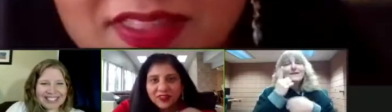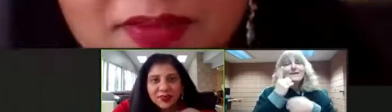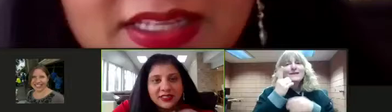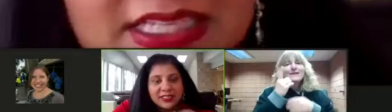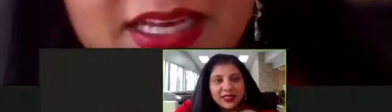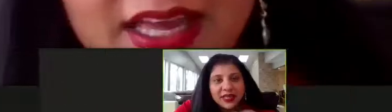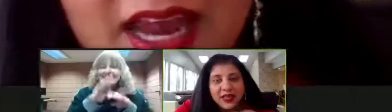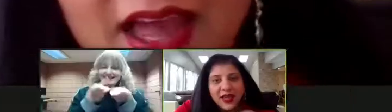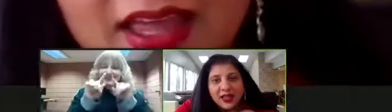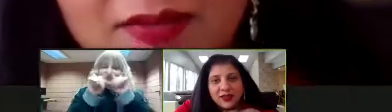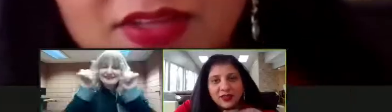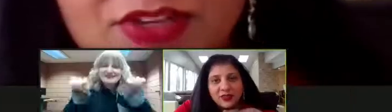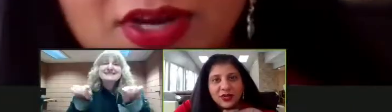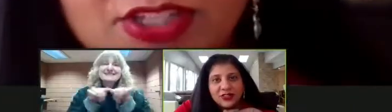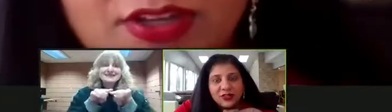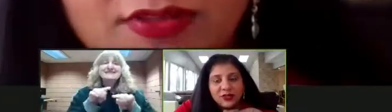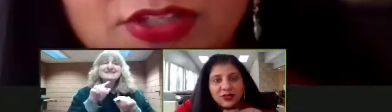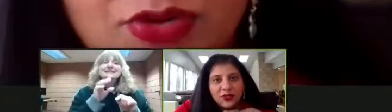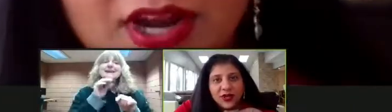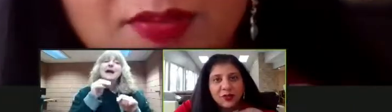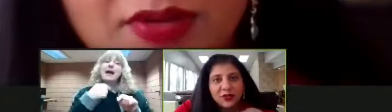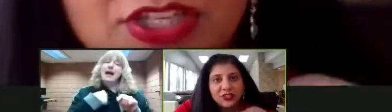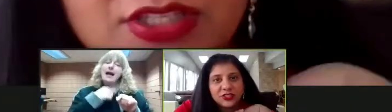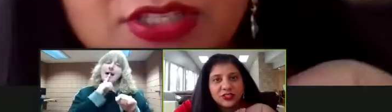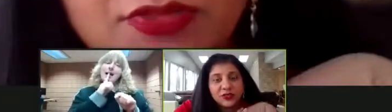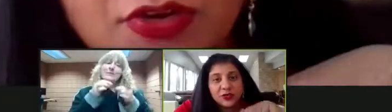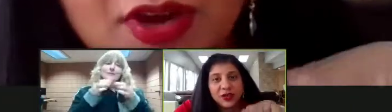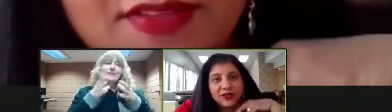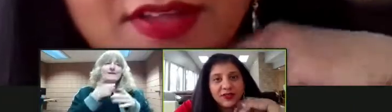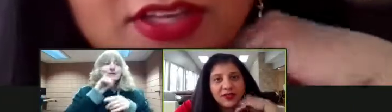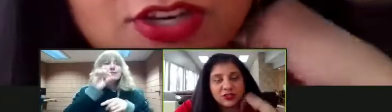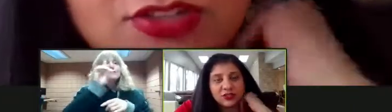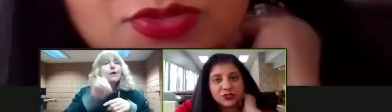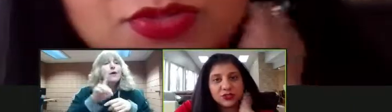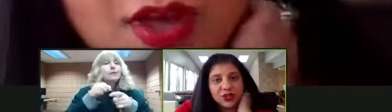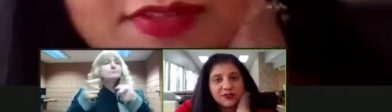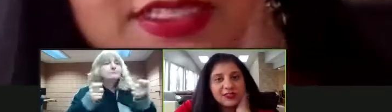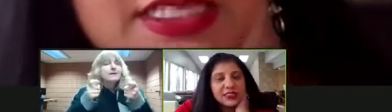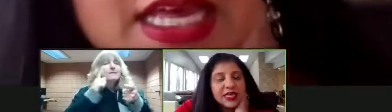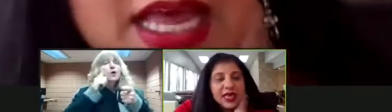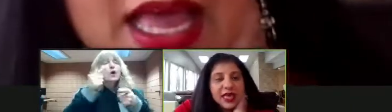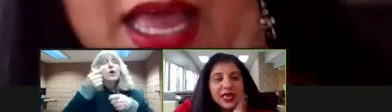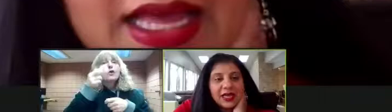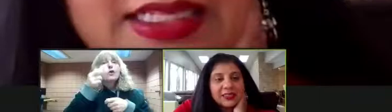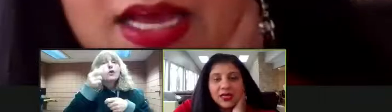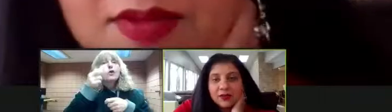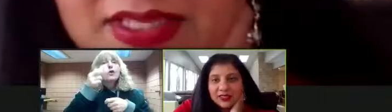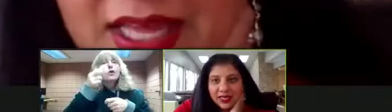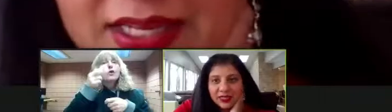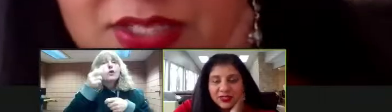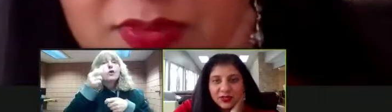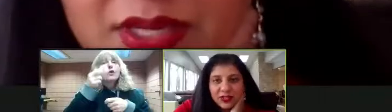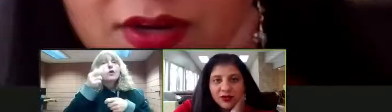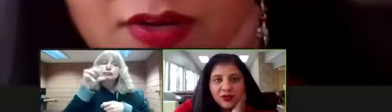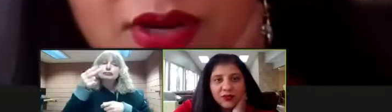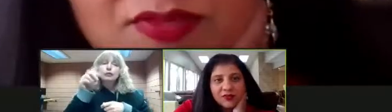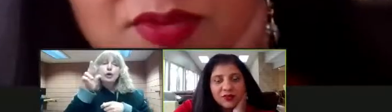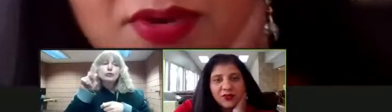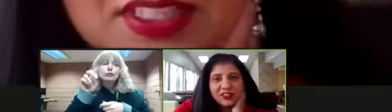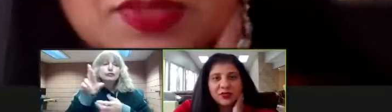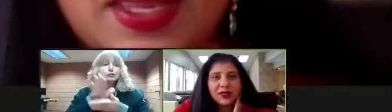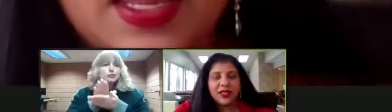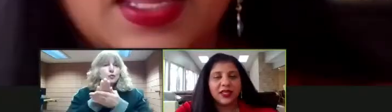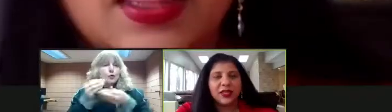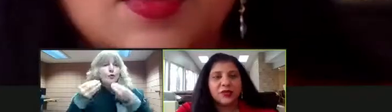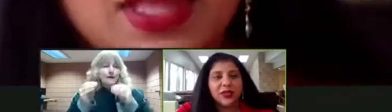Rajeshri Gandhi Bhatia, and I am the Director of Detroit Operations for Grand Valley Charter Schools Office. And I'm excited to be here, have